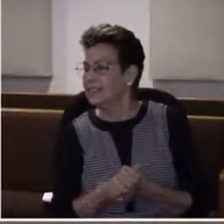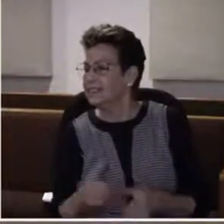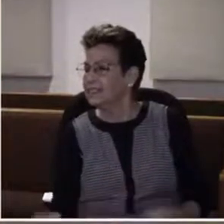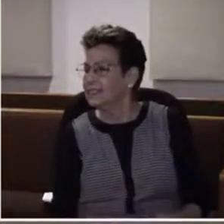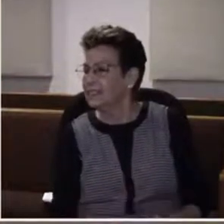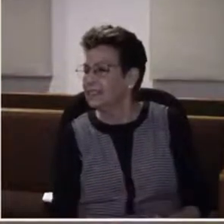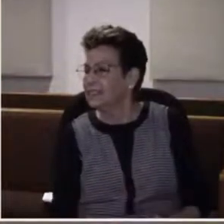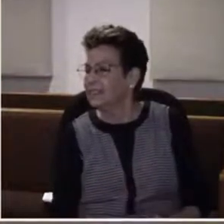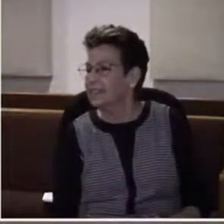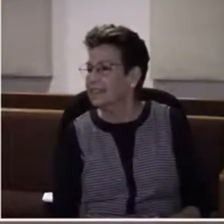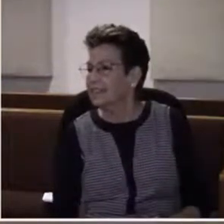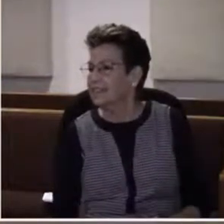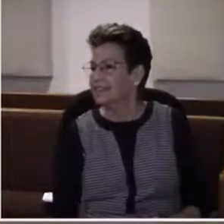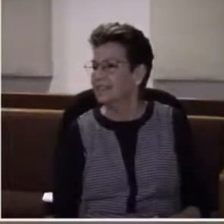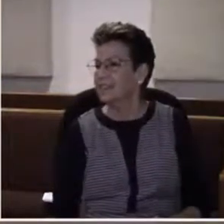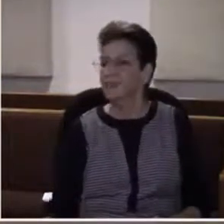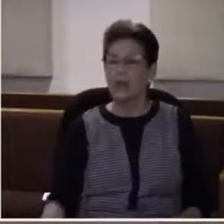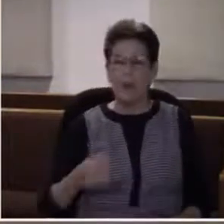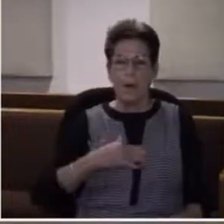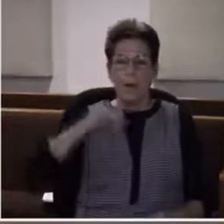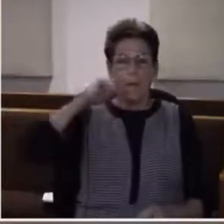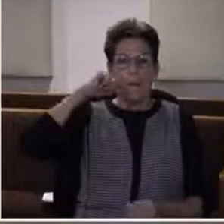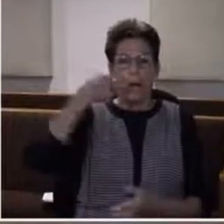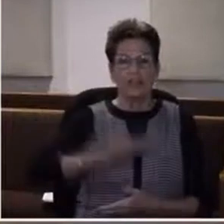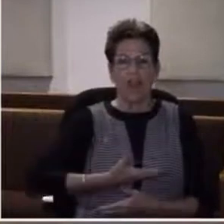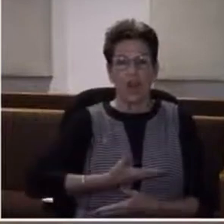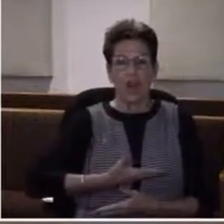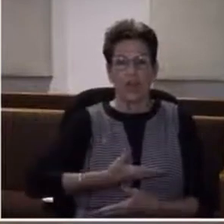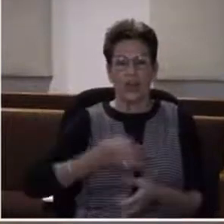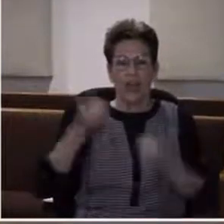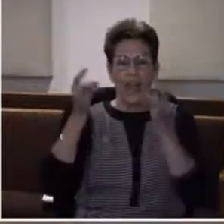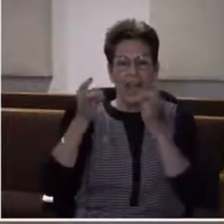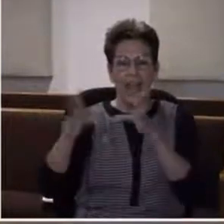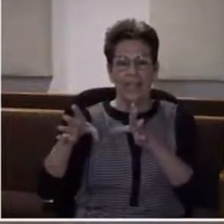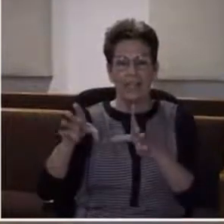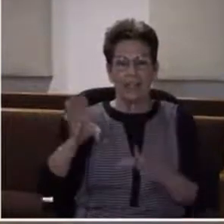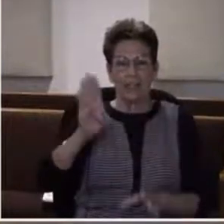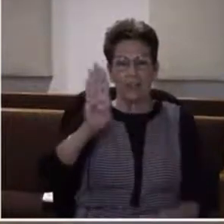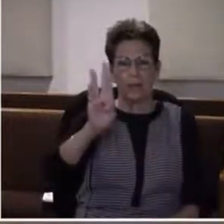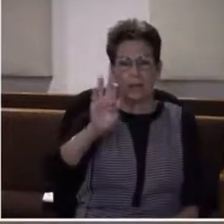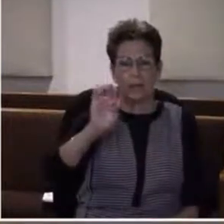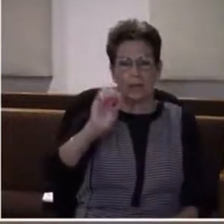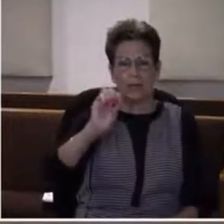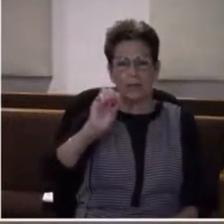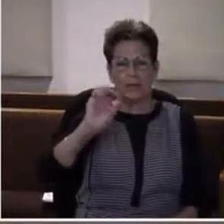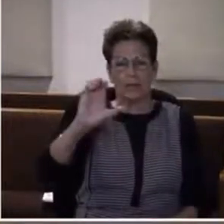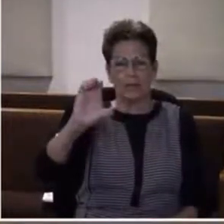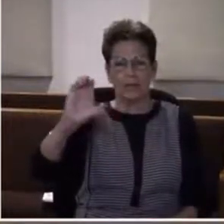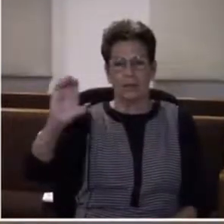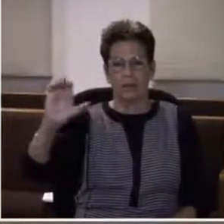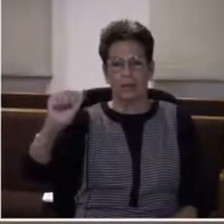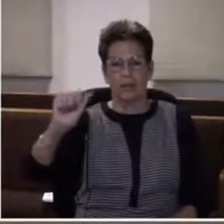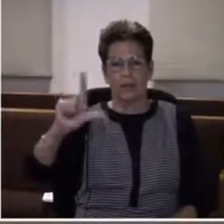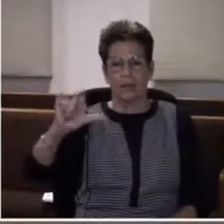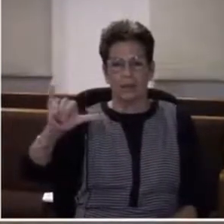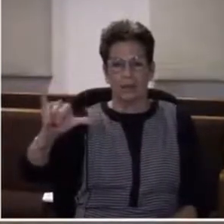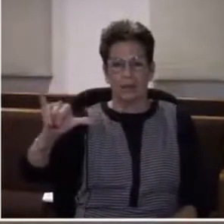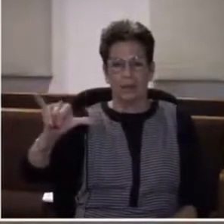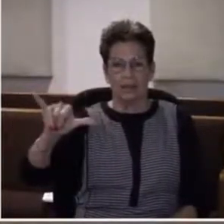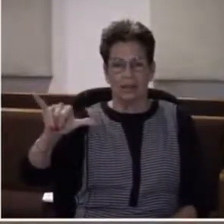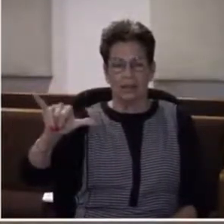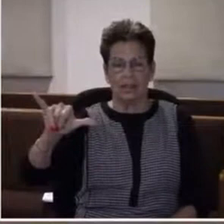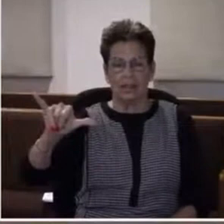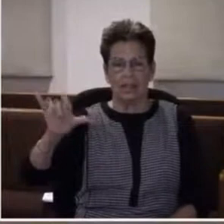Because Madison hates broccoli. She refuses to try broccoli purely because she thinks broccoli smells